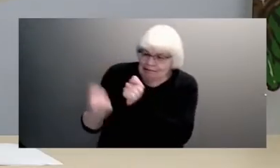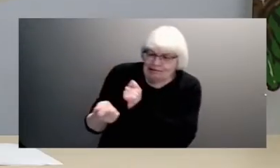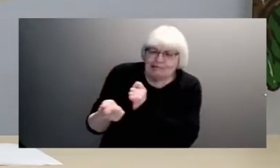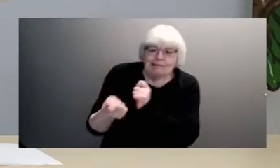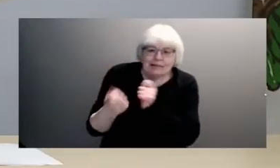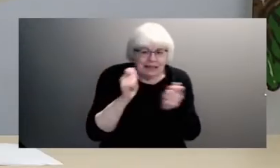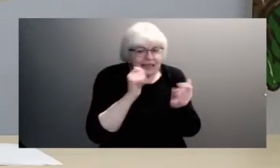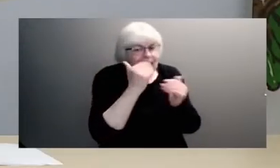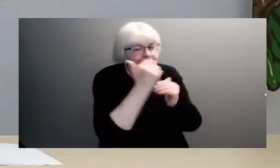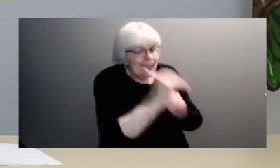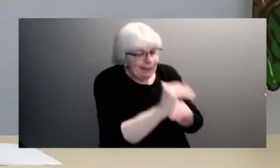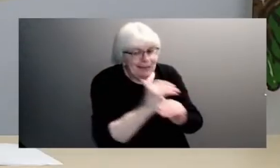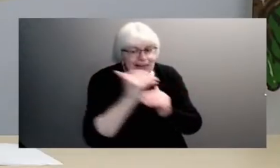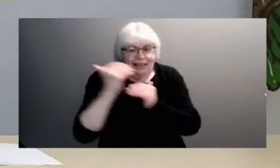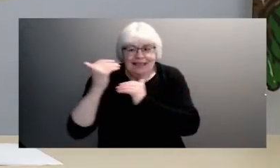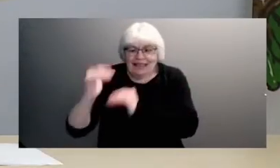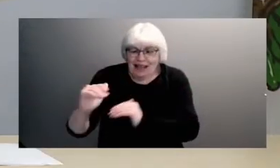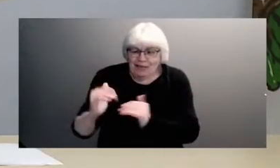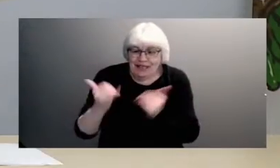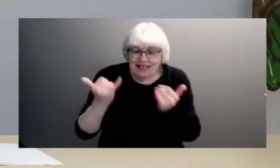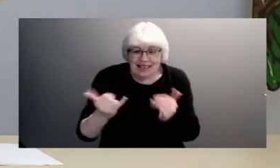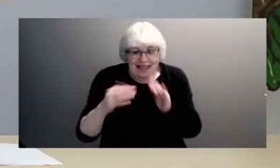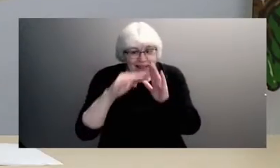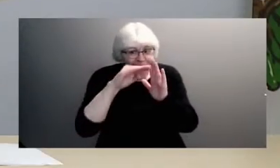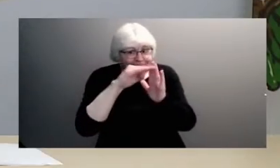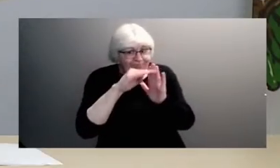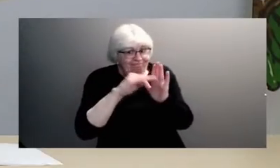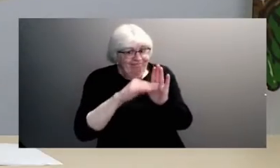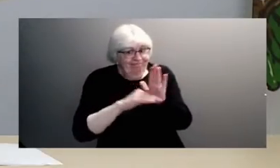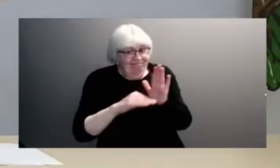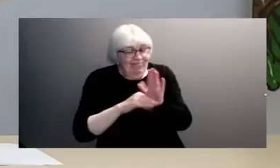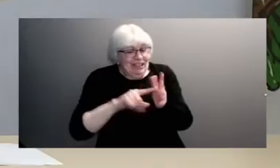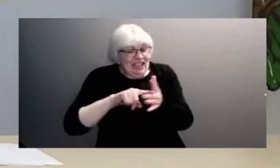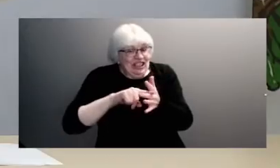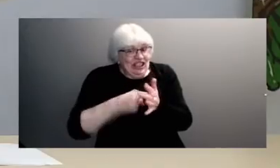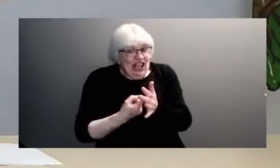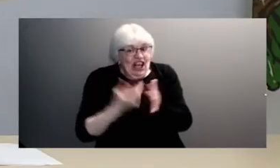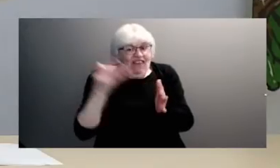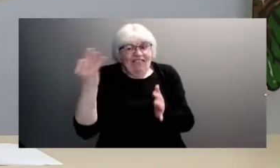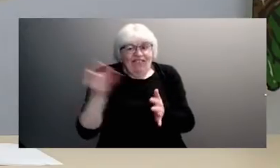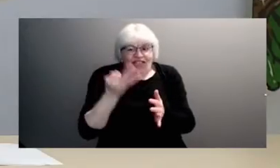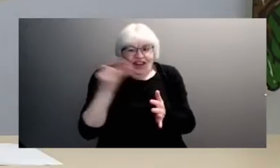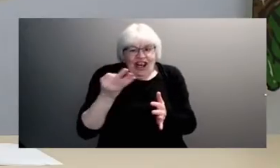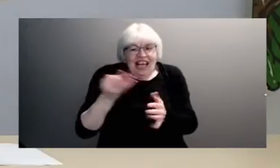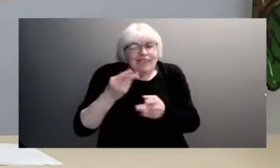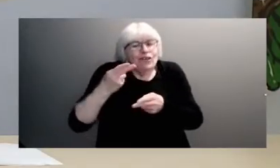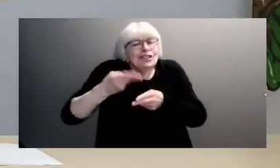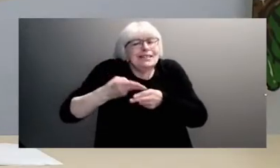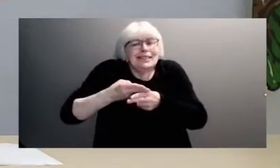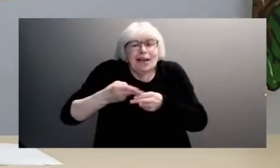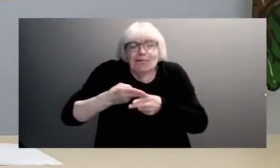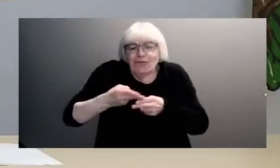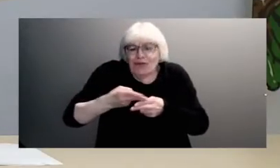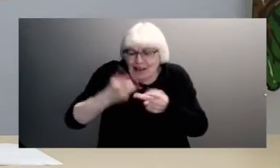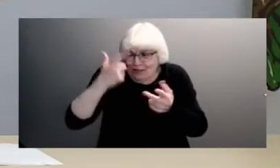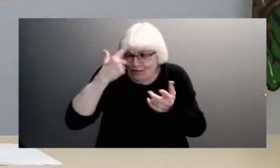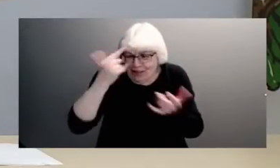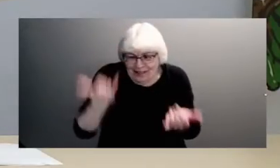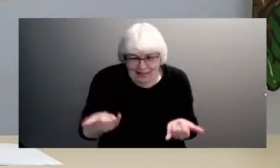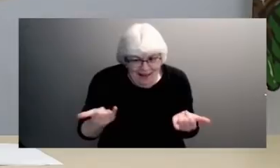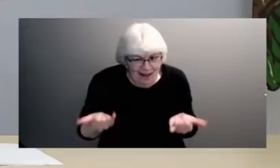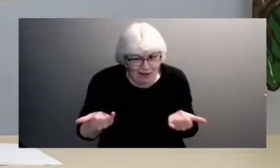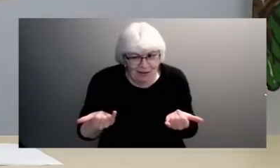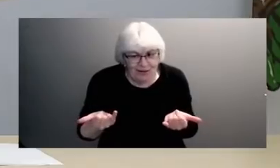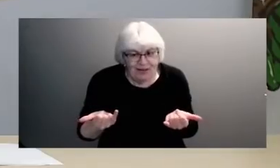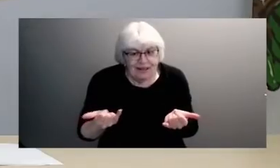every day, but will also be looked at in early January. We will continue to assess new